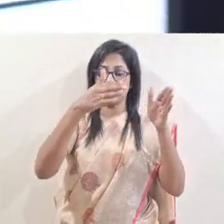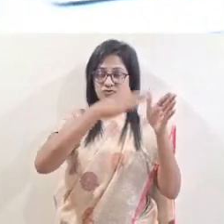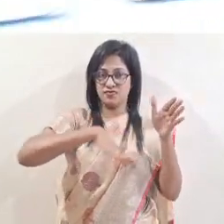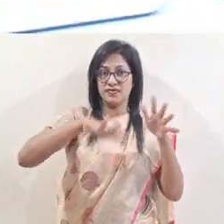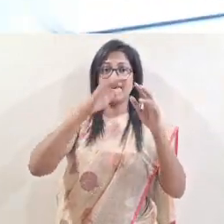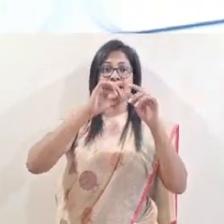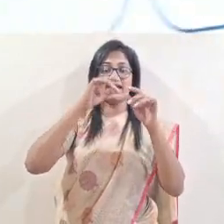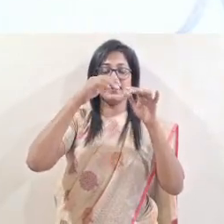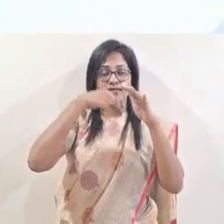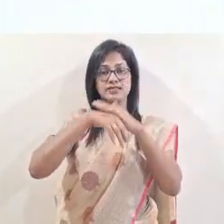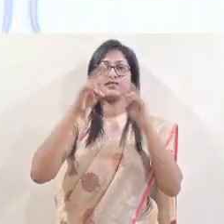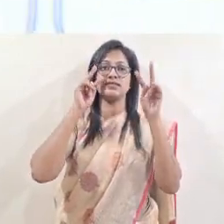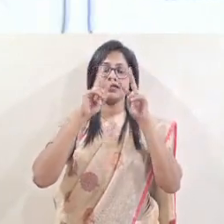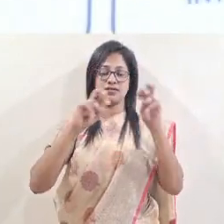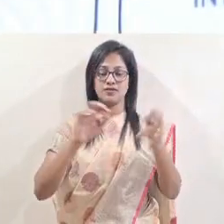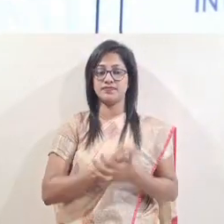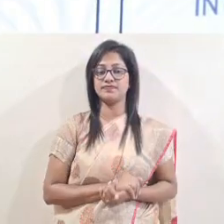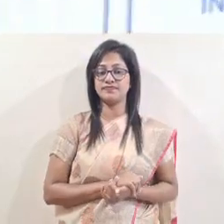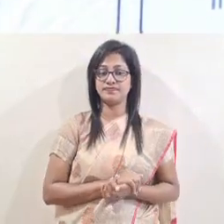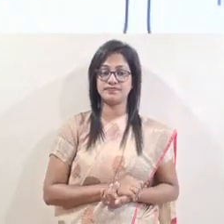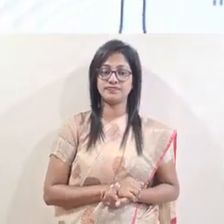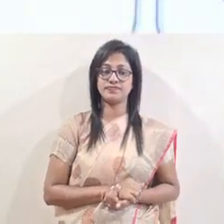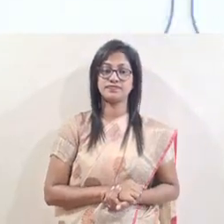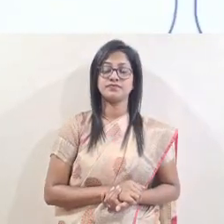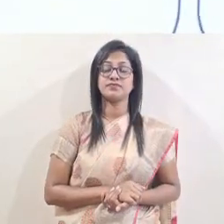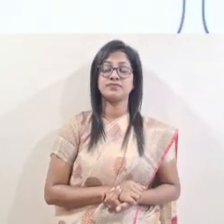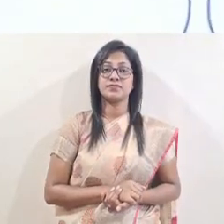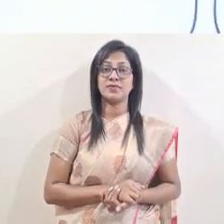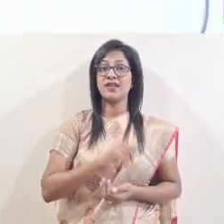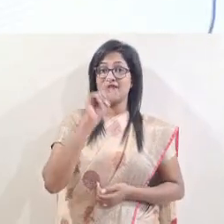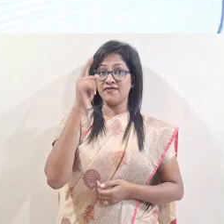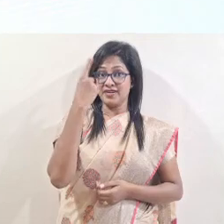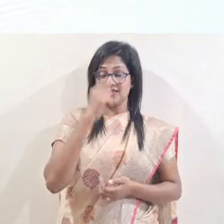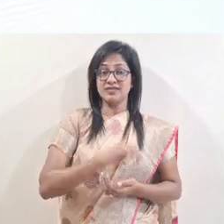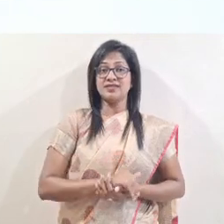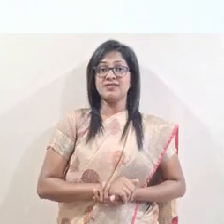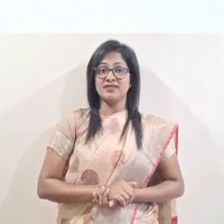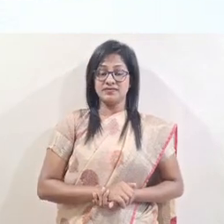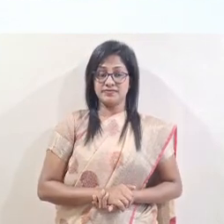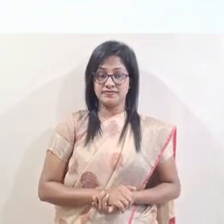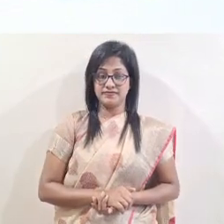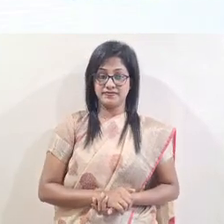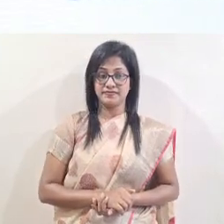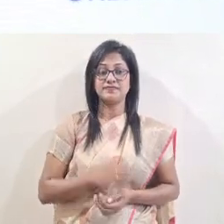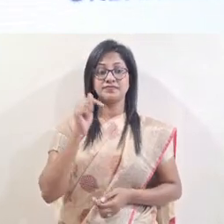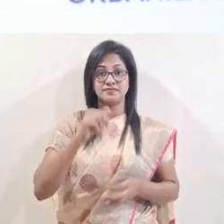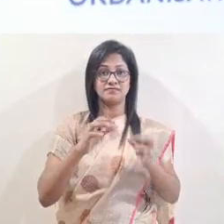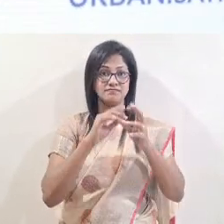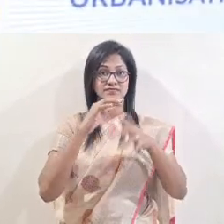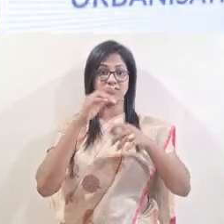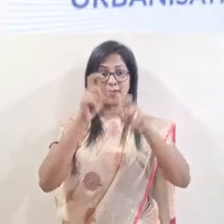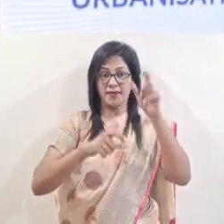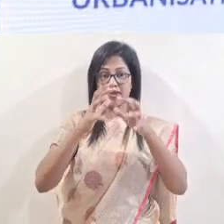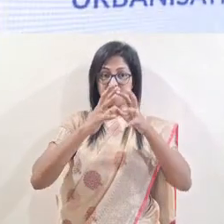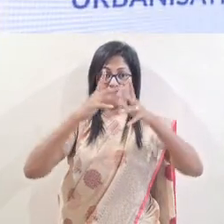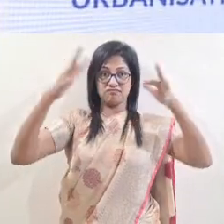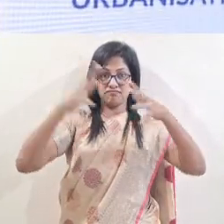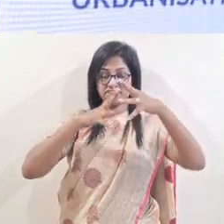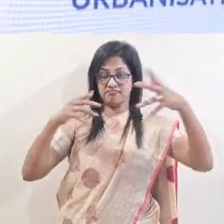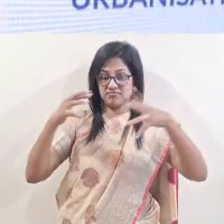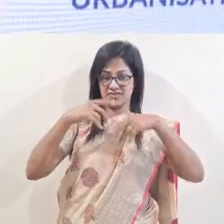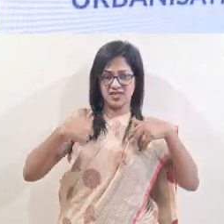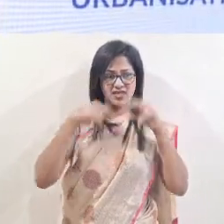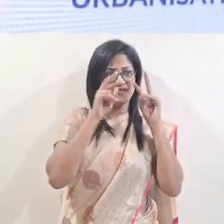So, firstly, with the rapid with the rising population, we are also witnessing rapid